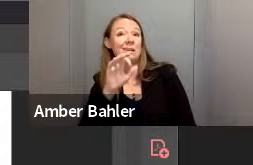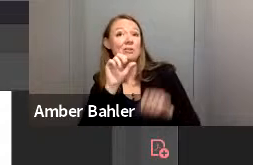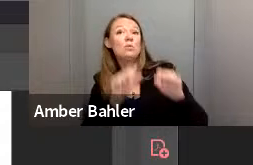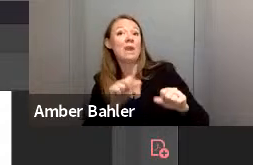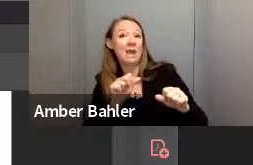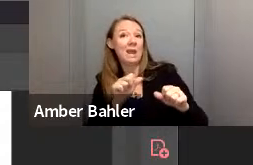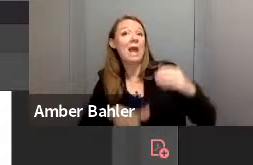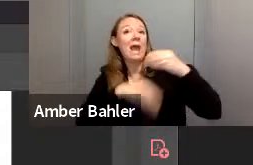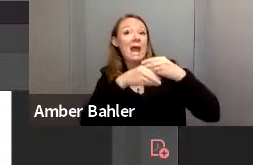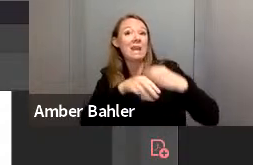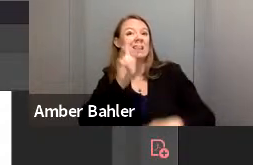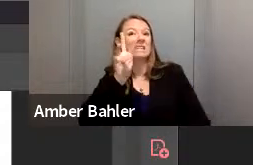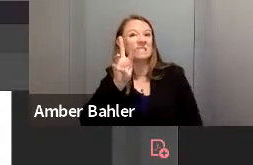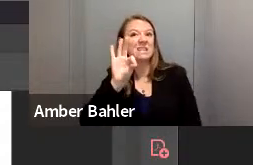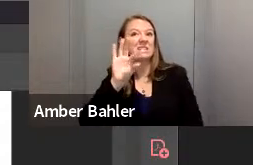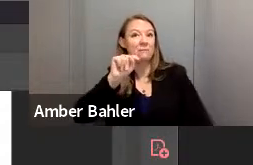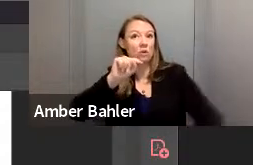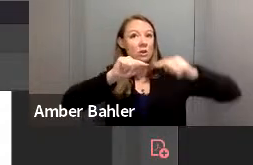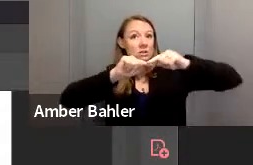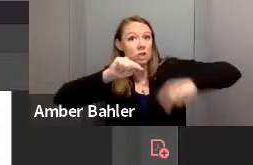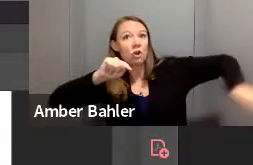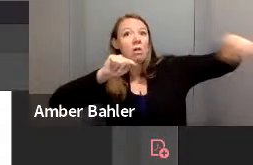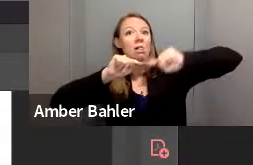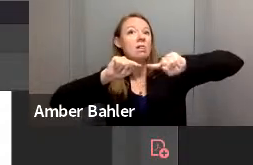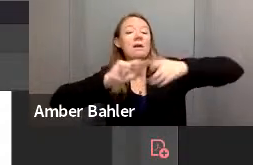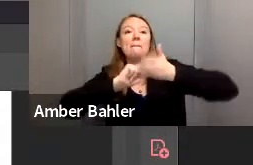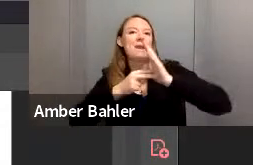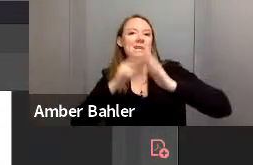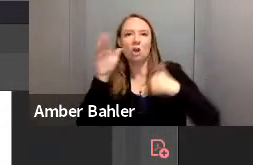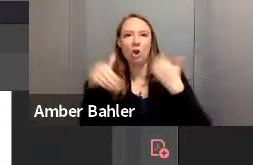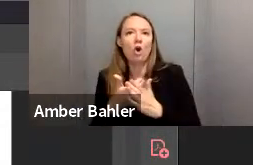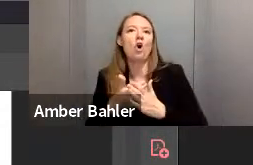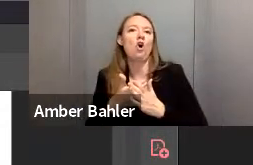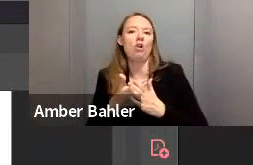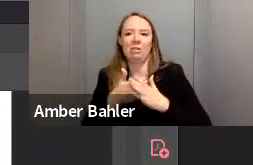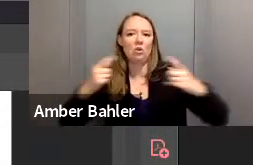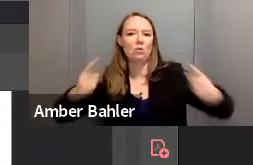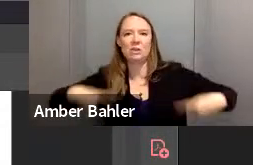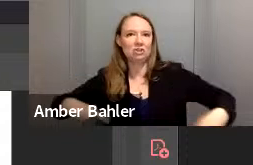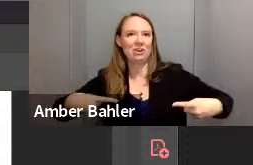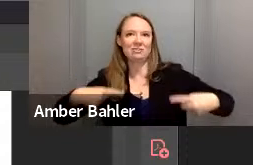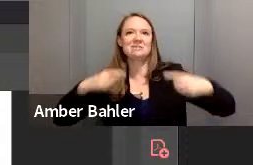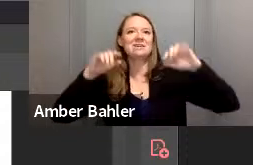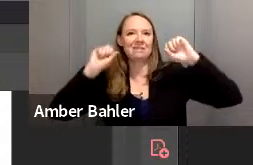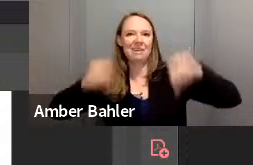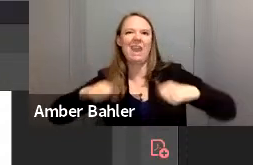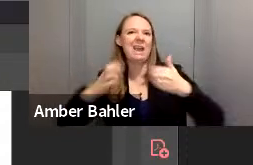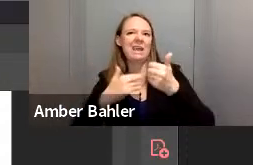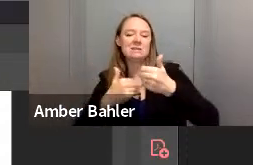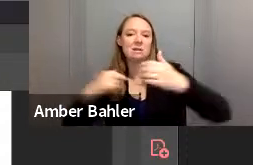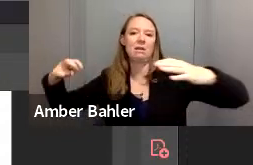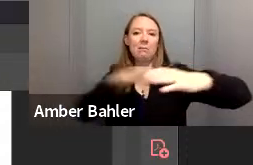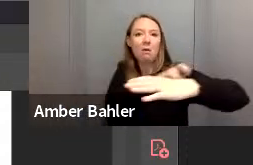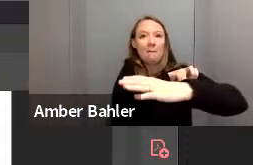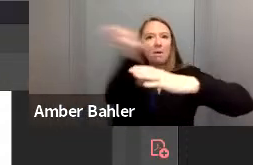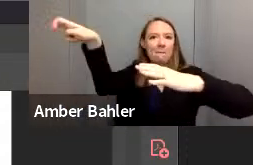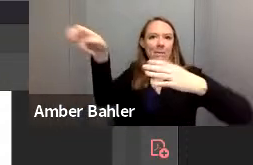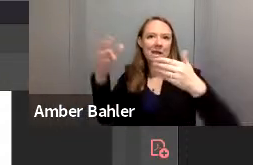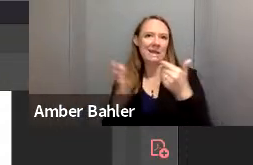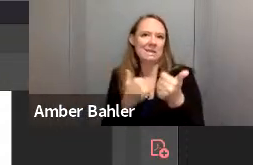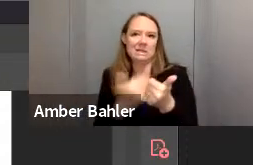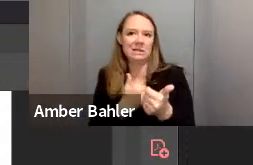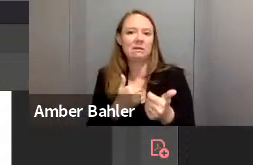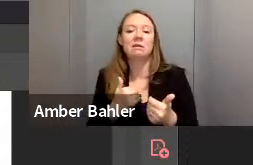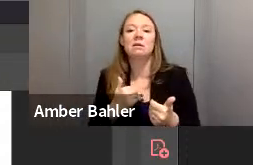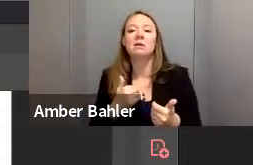here, then you can fit all the mobility devices that they were aware of. So that was a real small change that goes a long way.